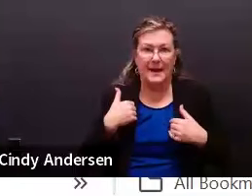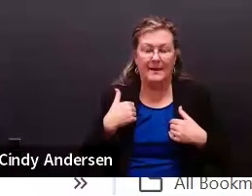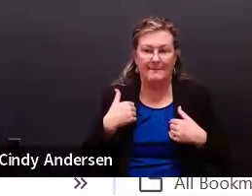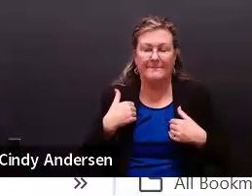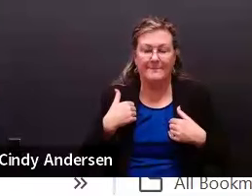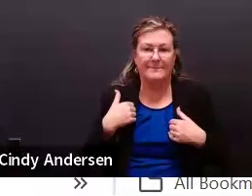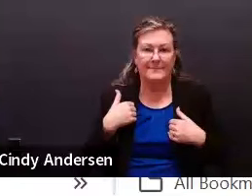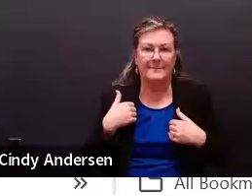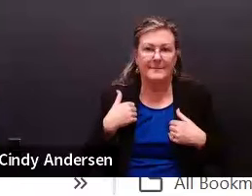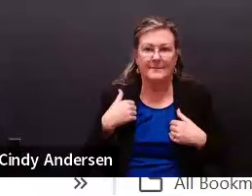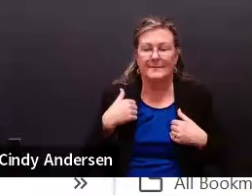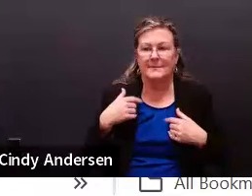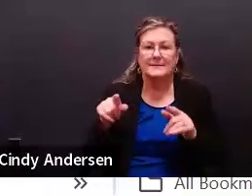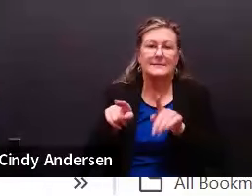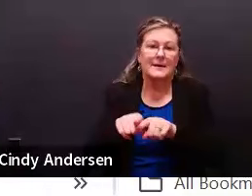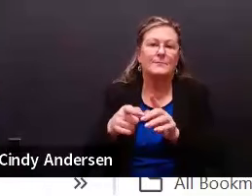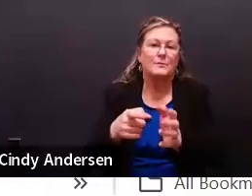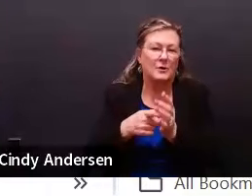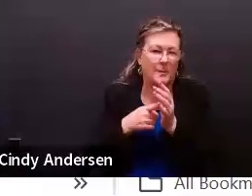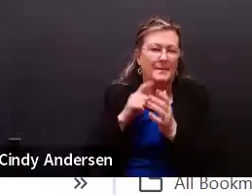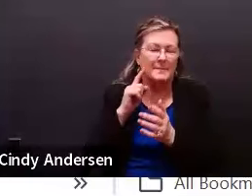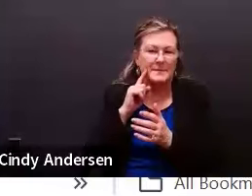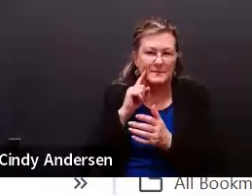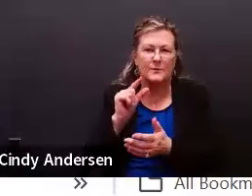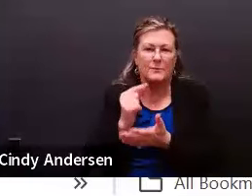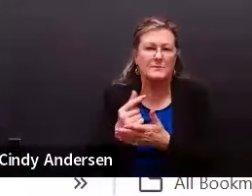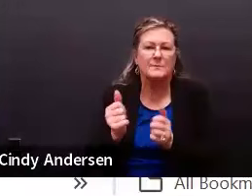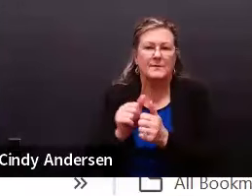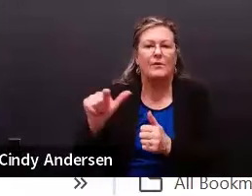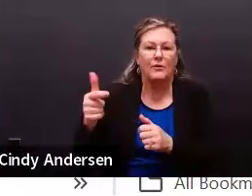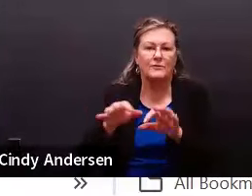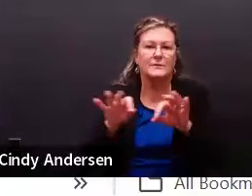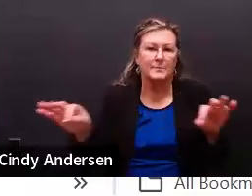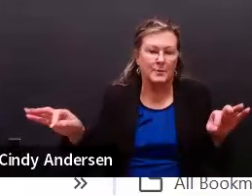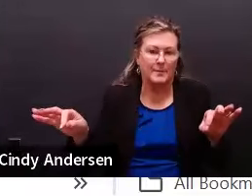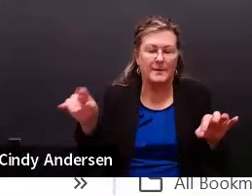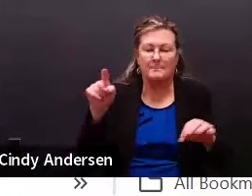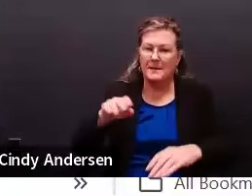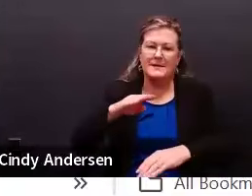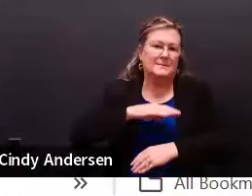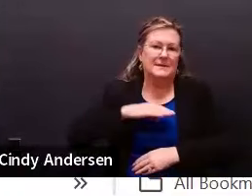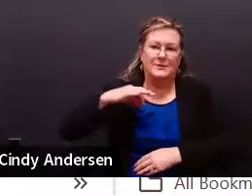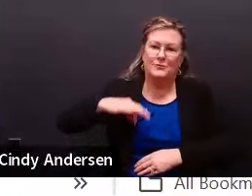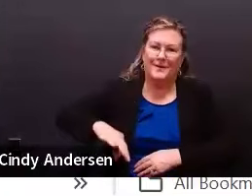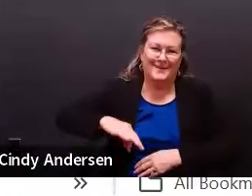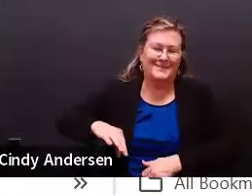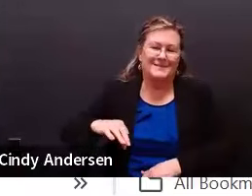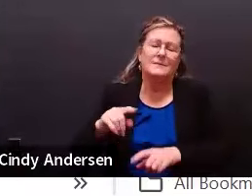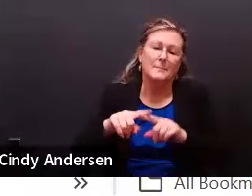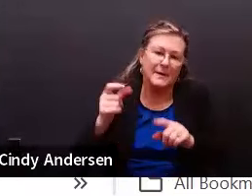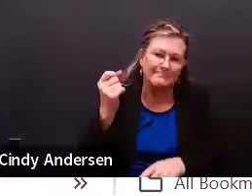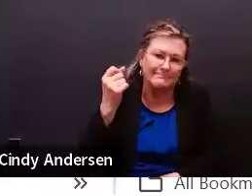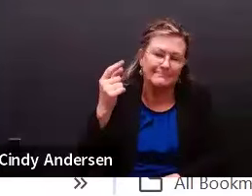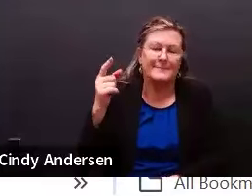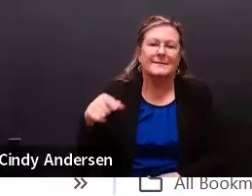to the same requirements in the alternate diploma and meeting those credits, right? With the caveat